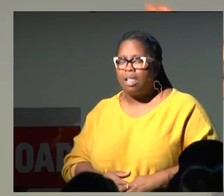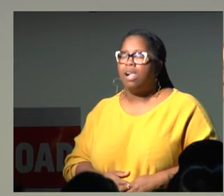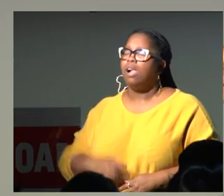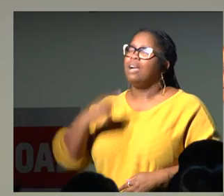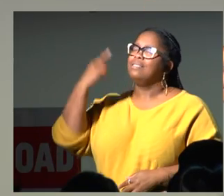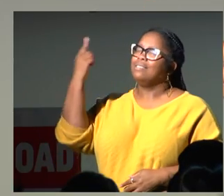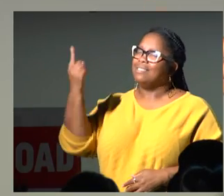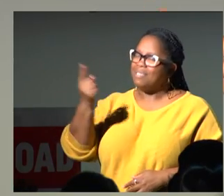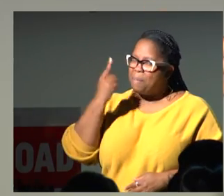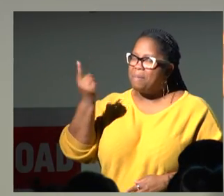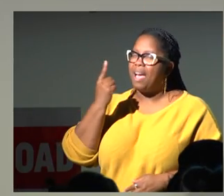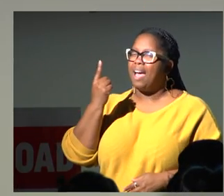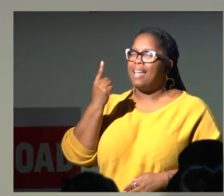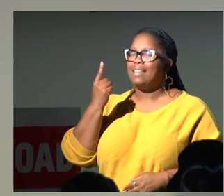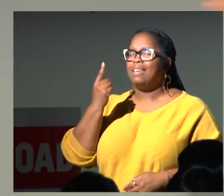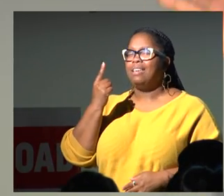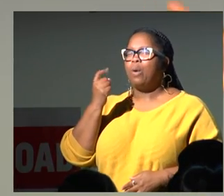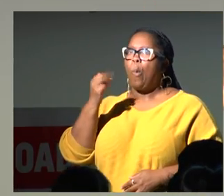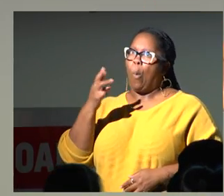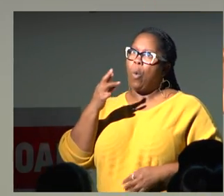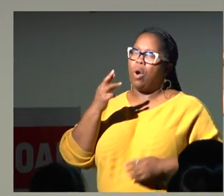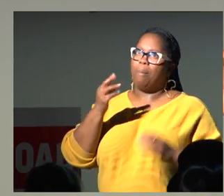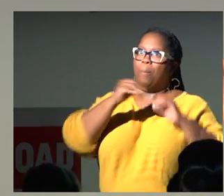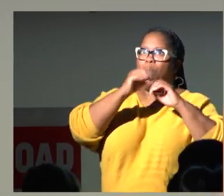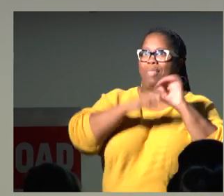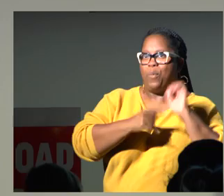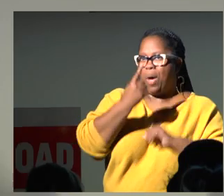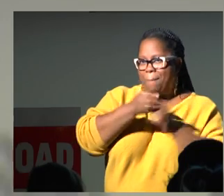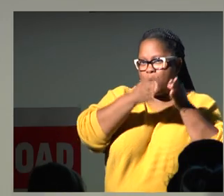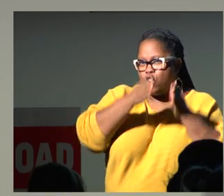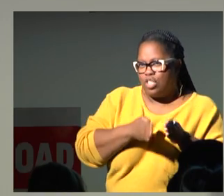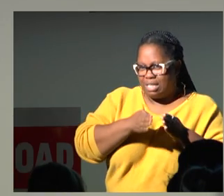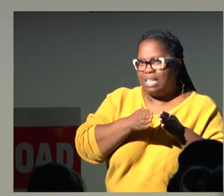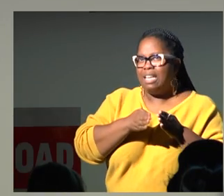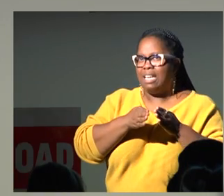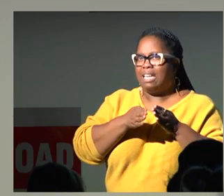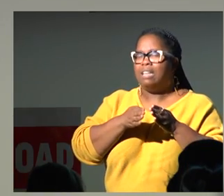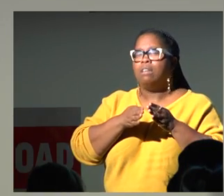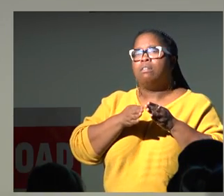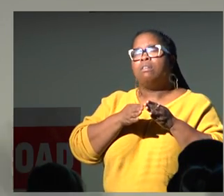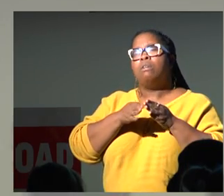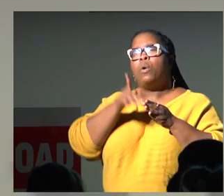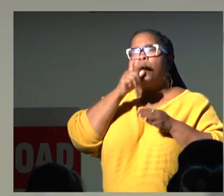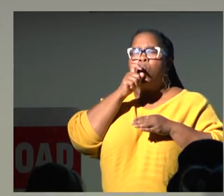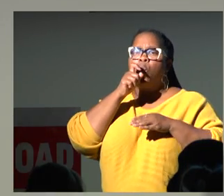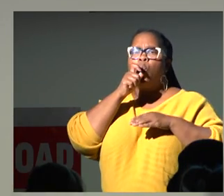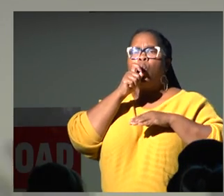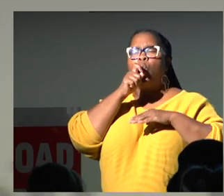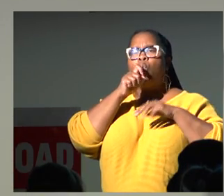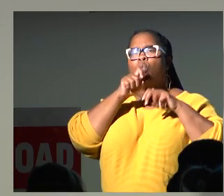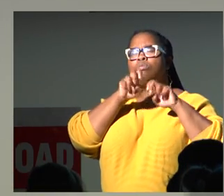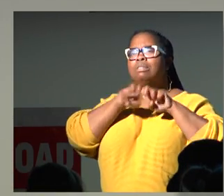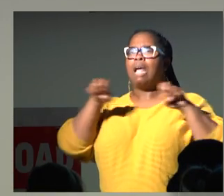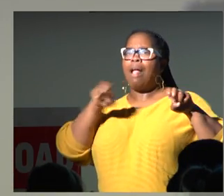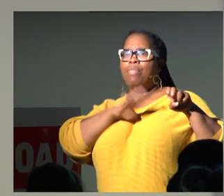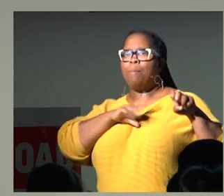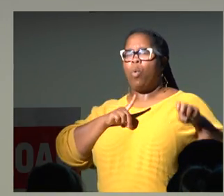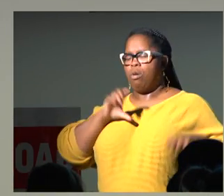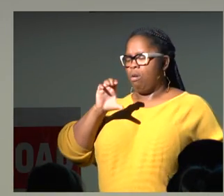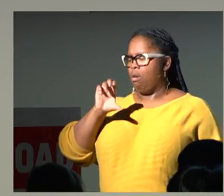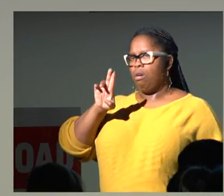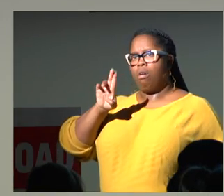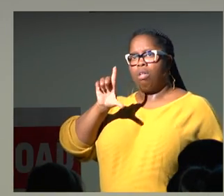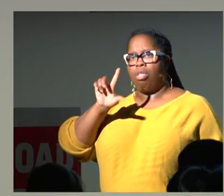Somebody, or a number of somebodies who sat on the board of Culver